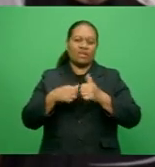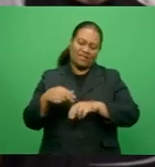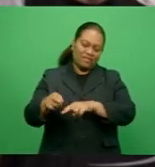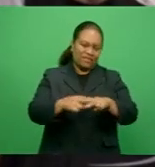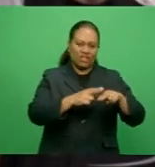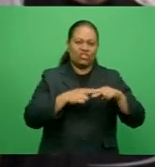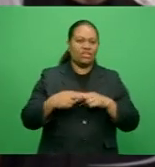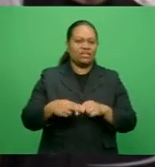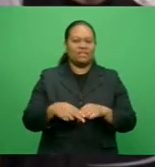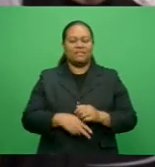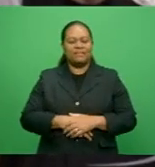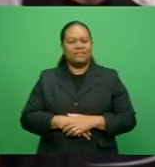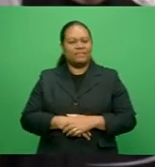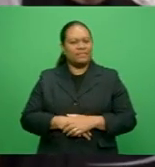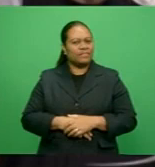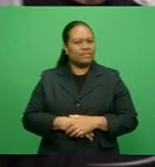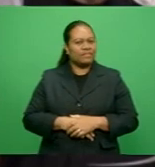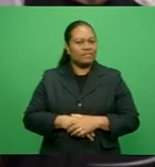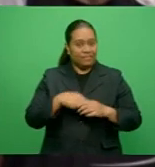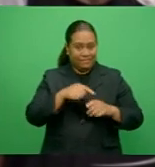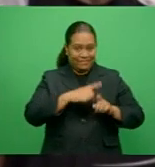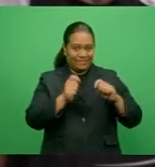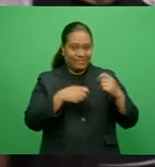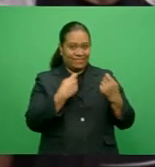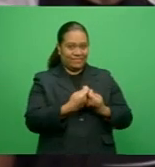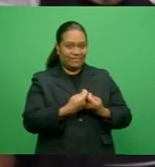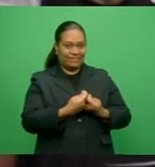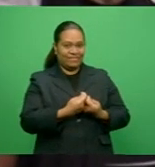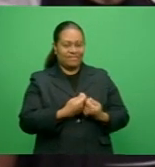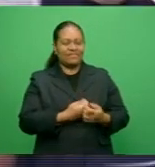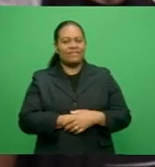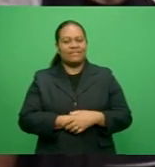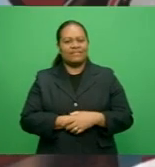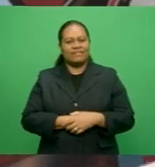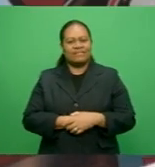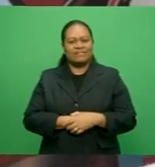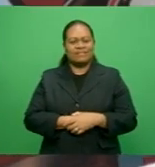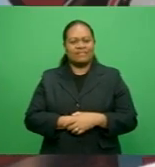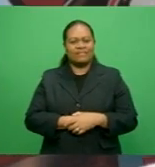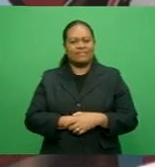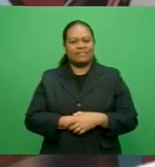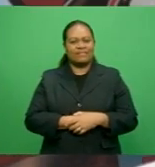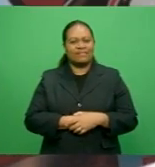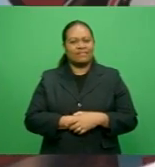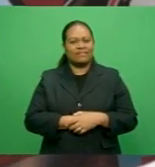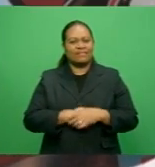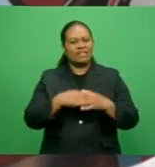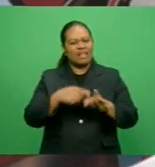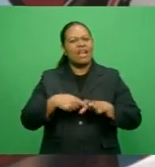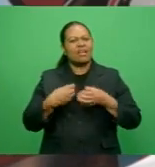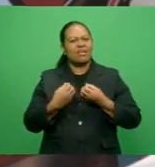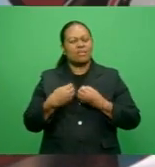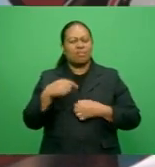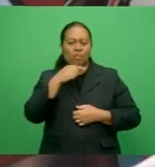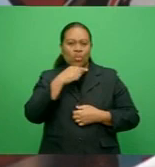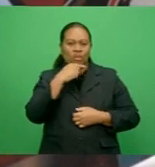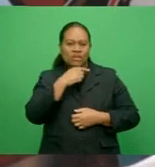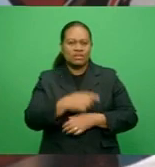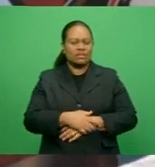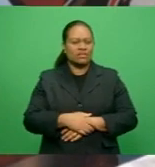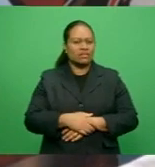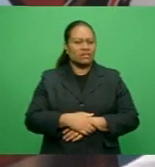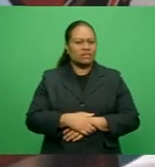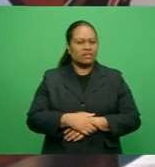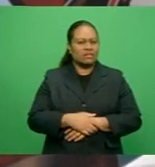whole. This team is made up of very young boys and players, not just